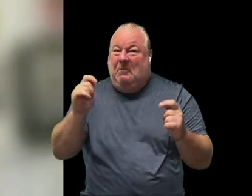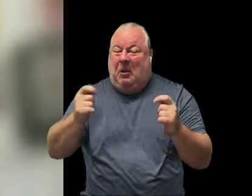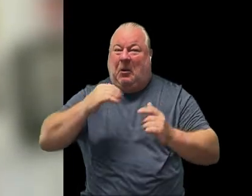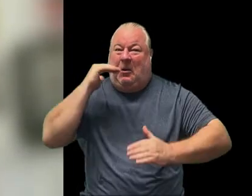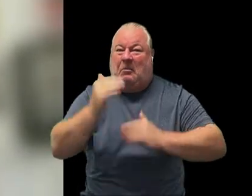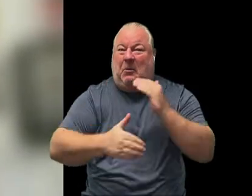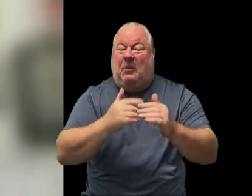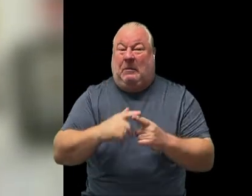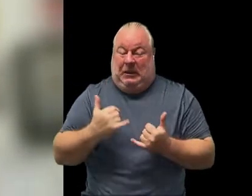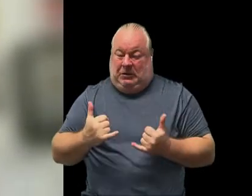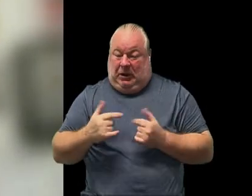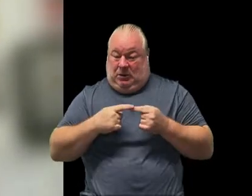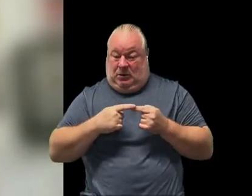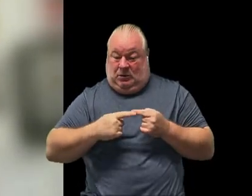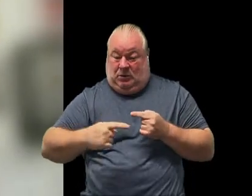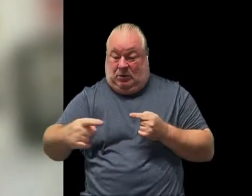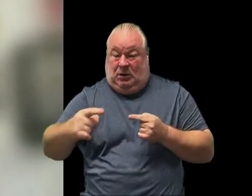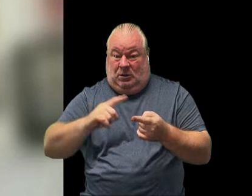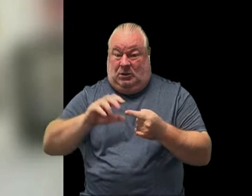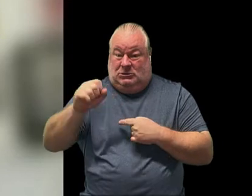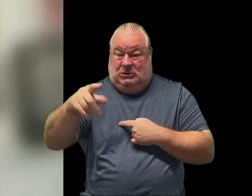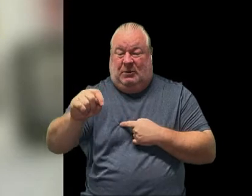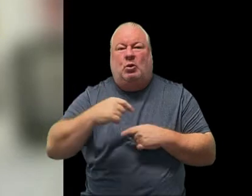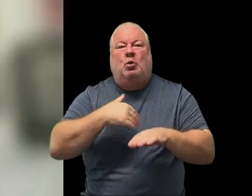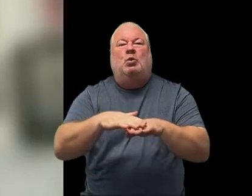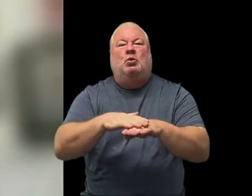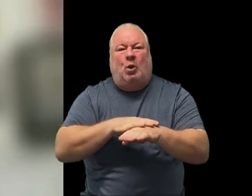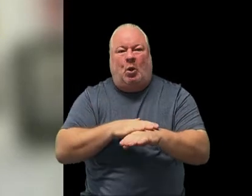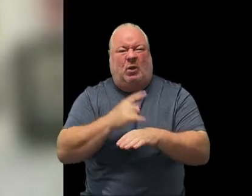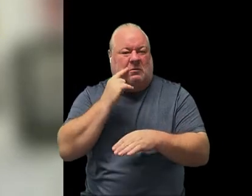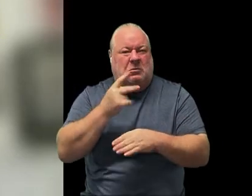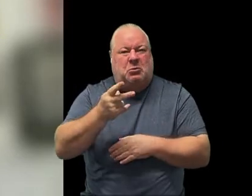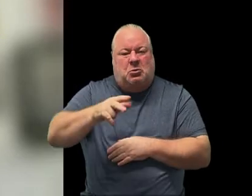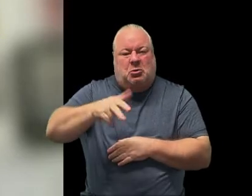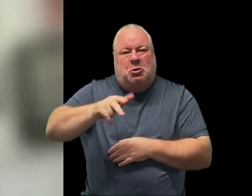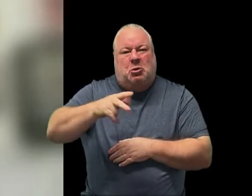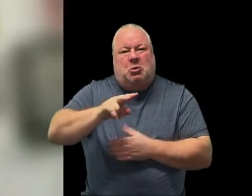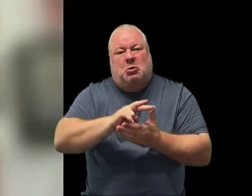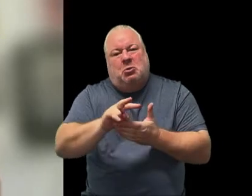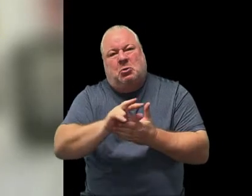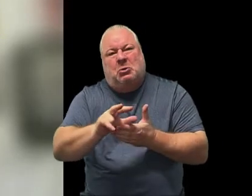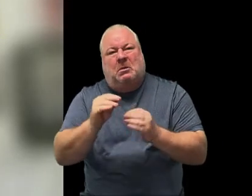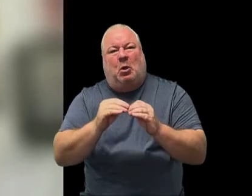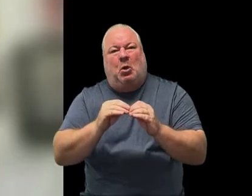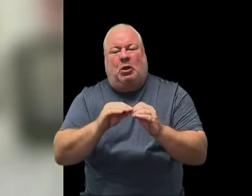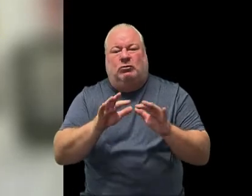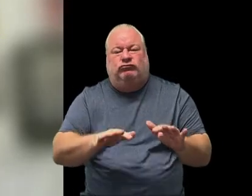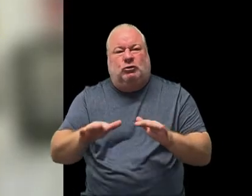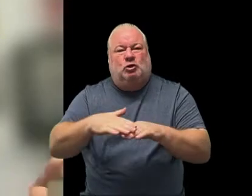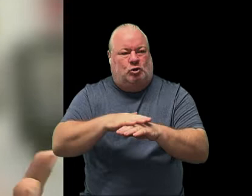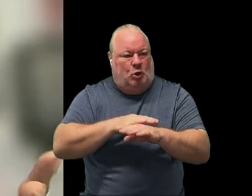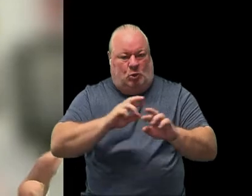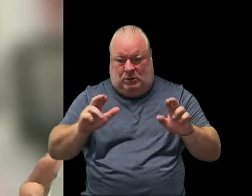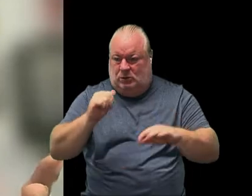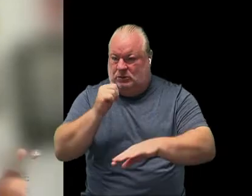until September 6th, taking it slow, trying to help everybody feel